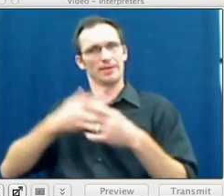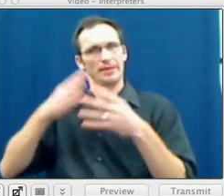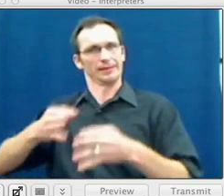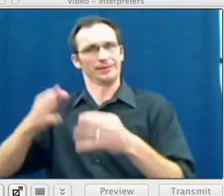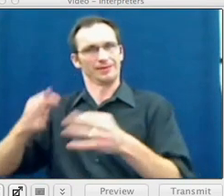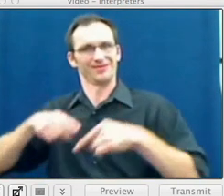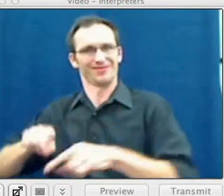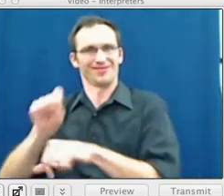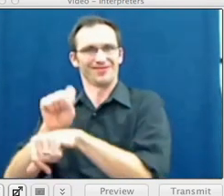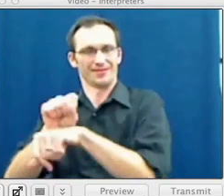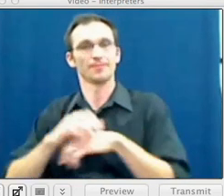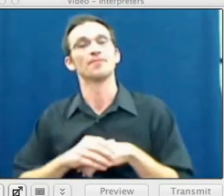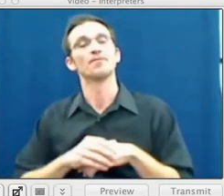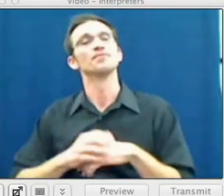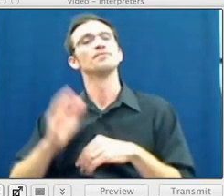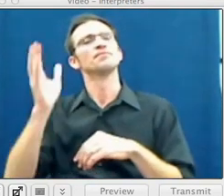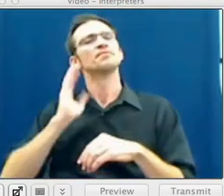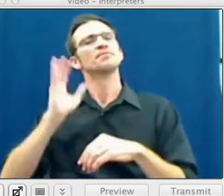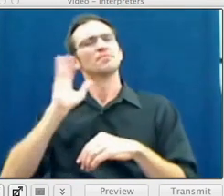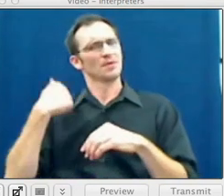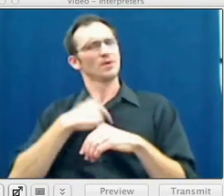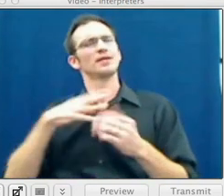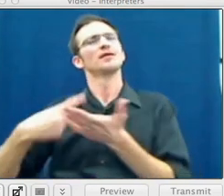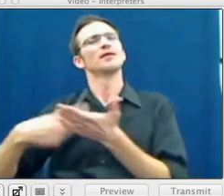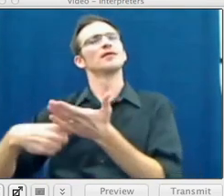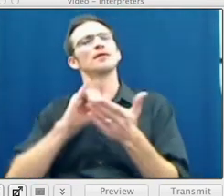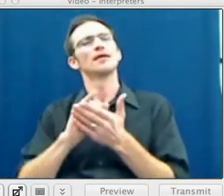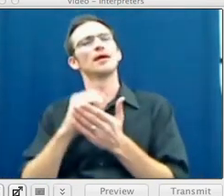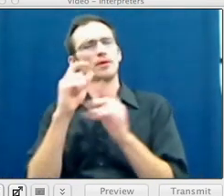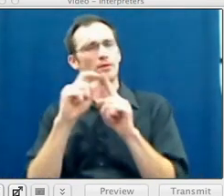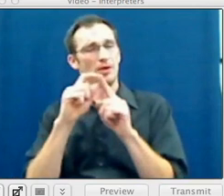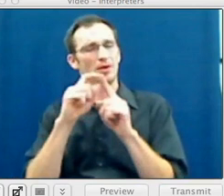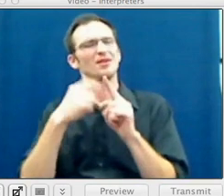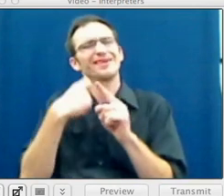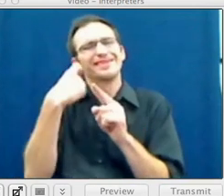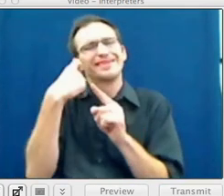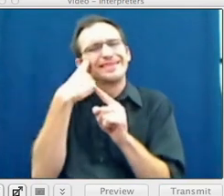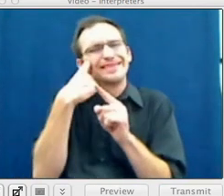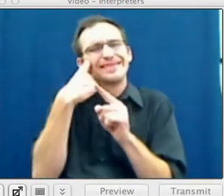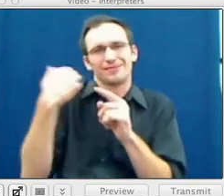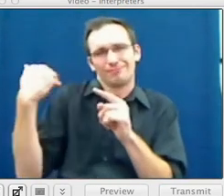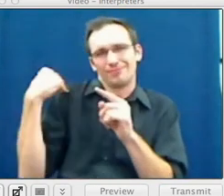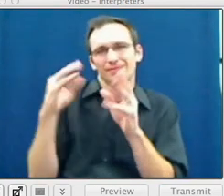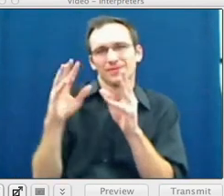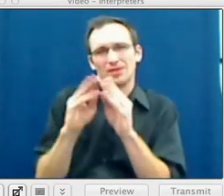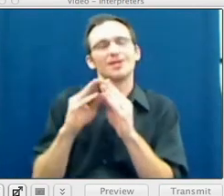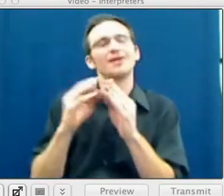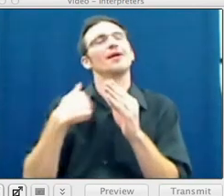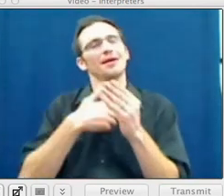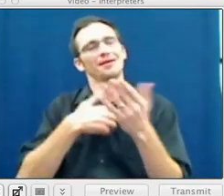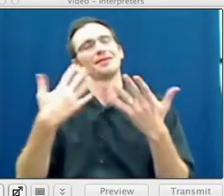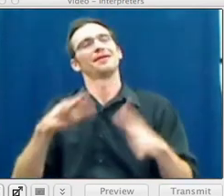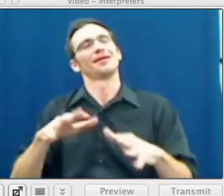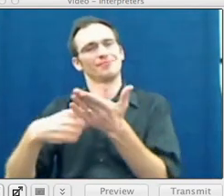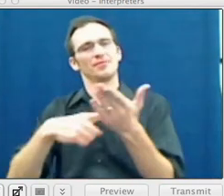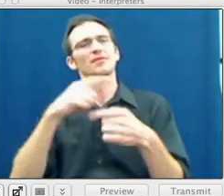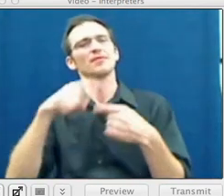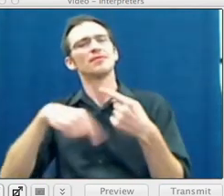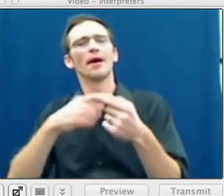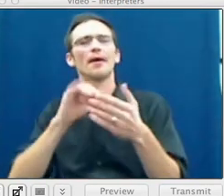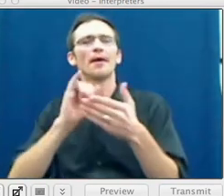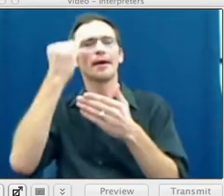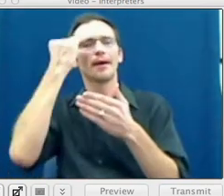We have used the term in the past, as I did briefly talk about it last time, of supervision and case